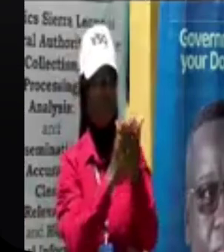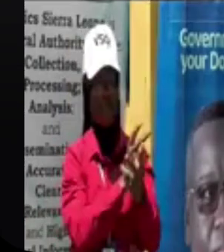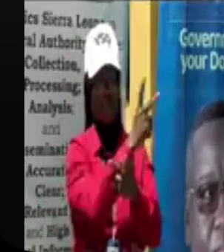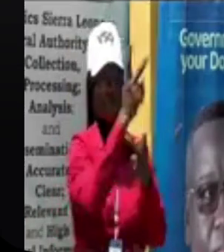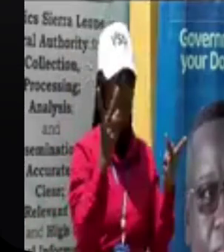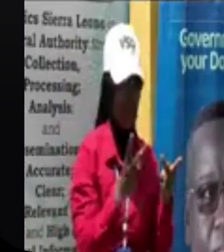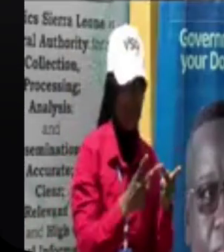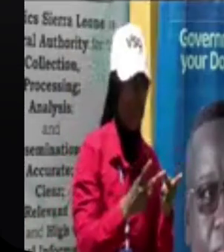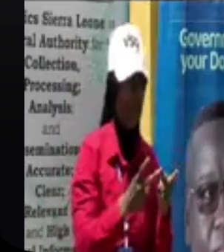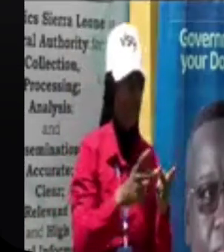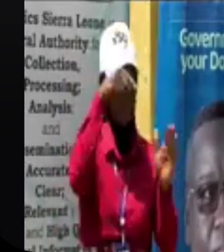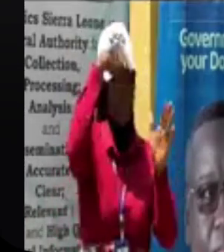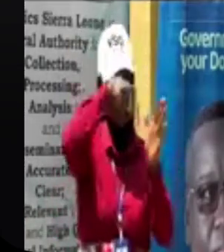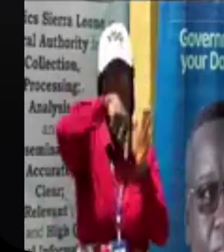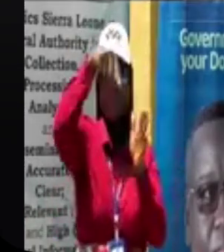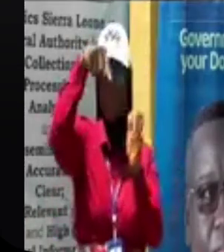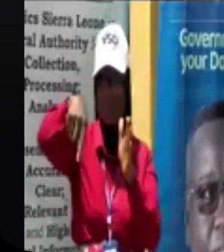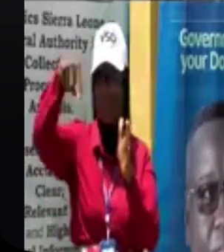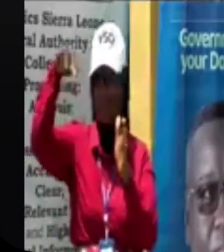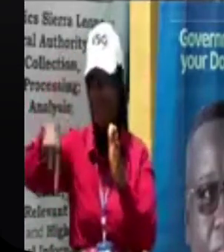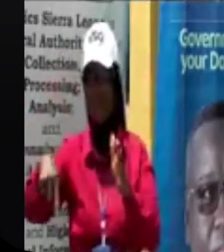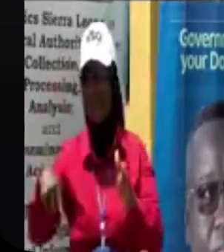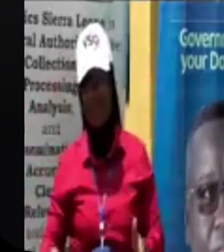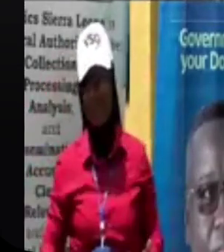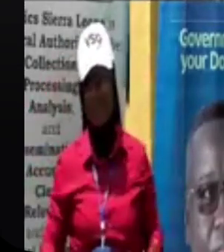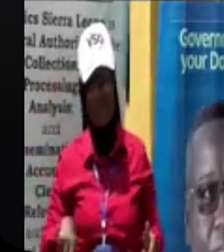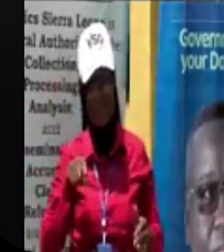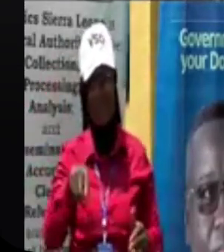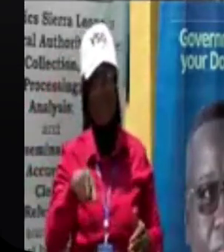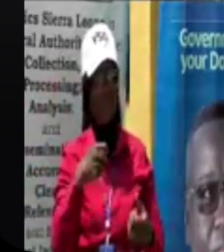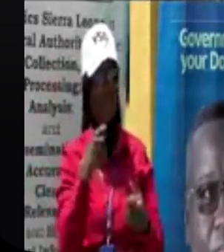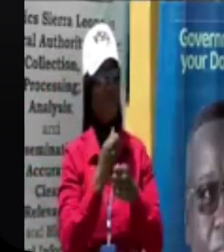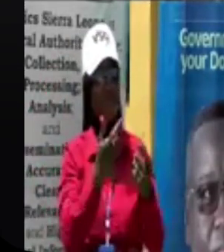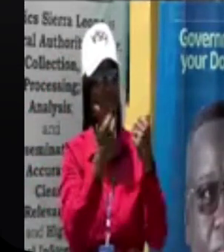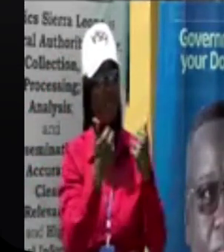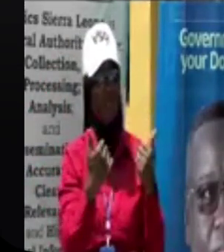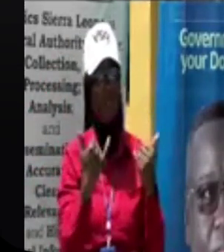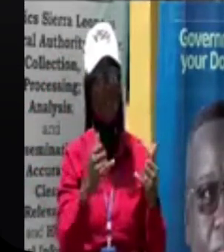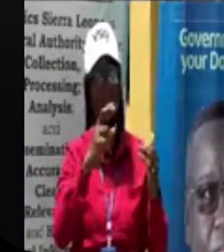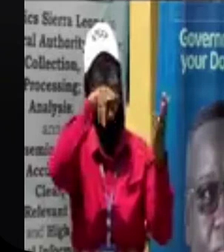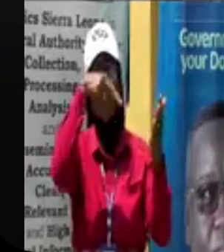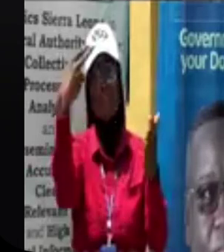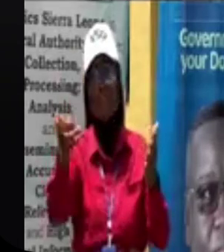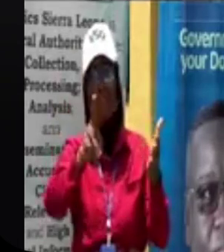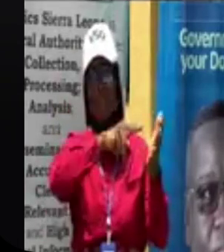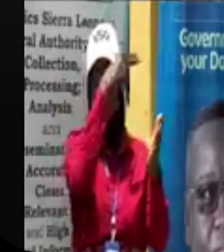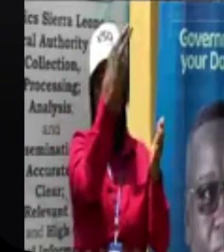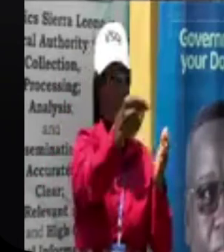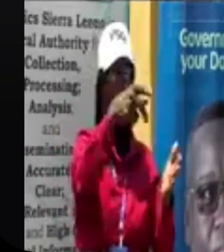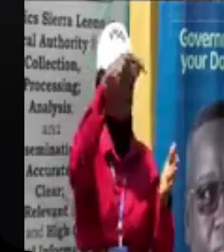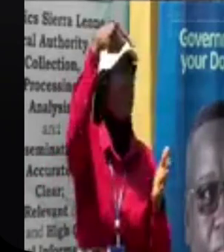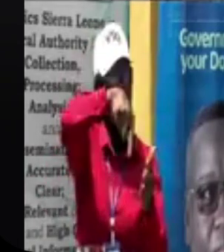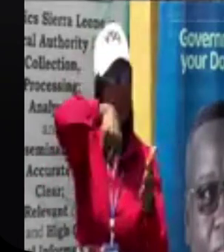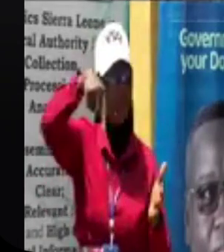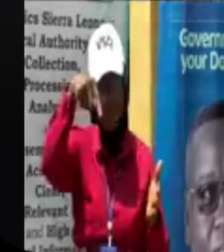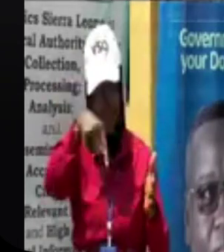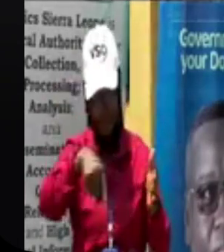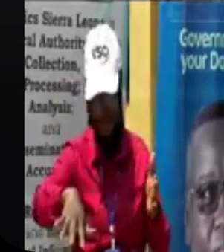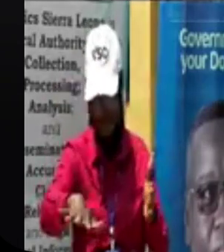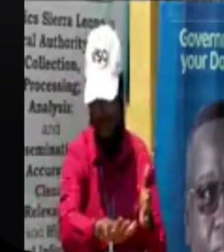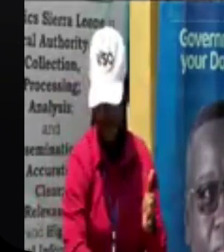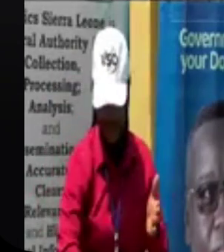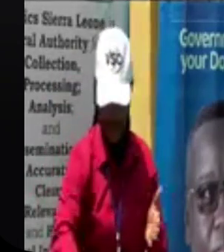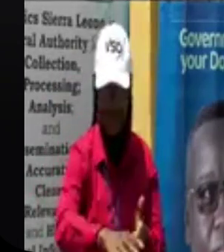If now you want to not install, go they can't install. They if you want for them so they're not complete them on.